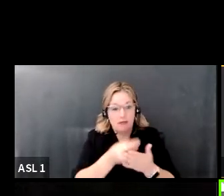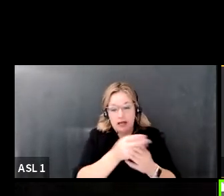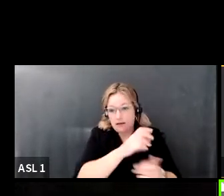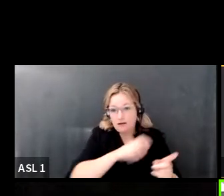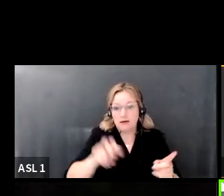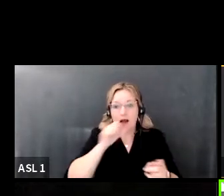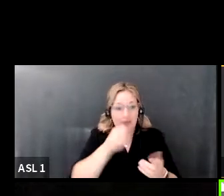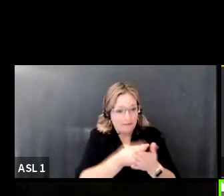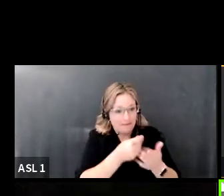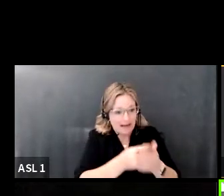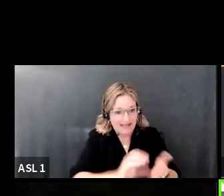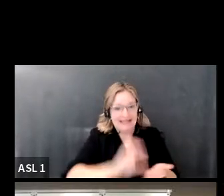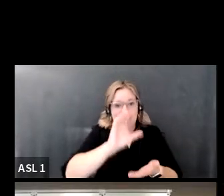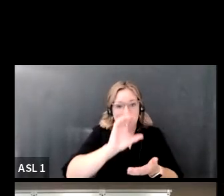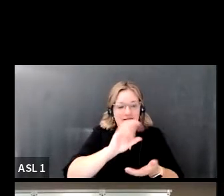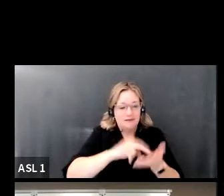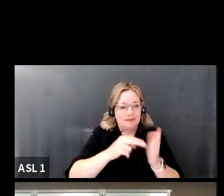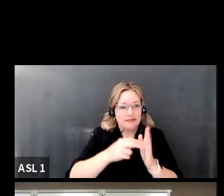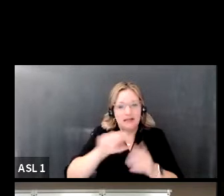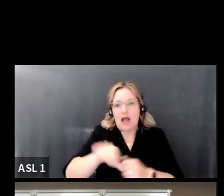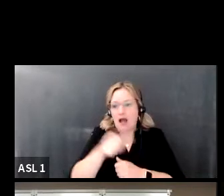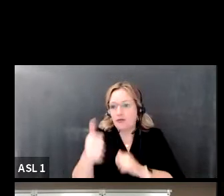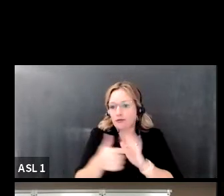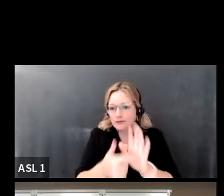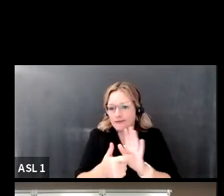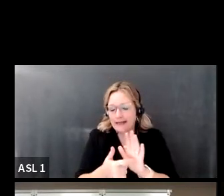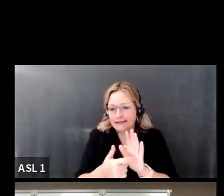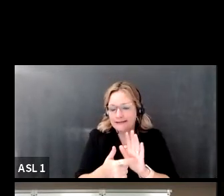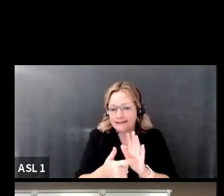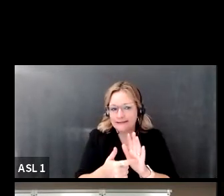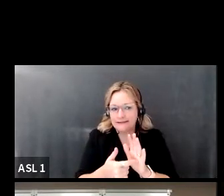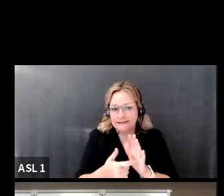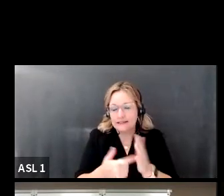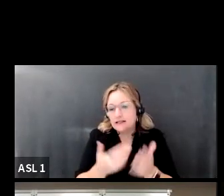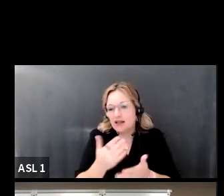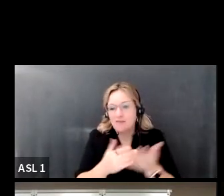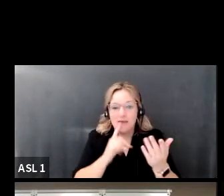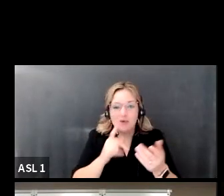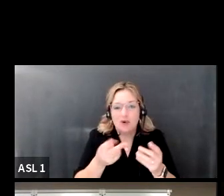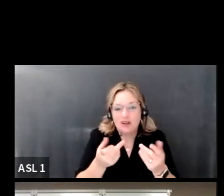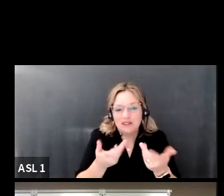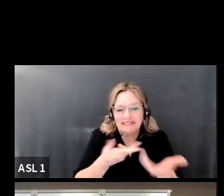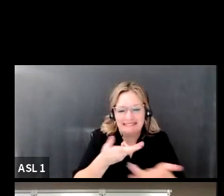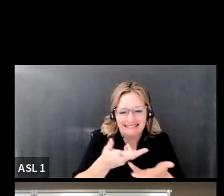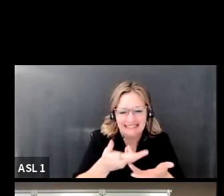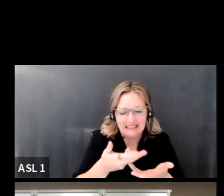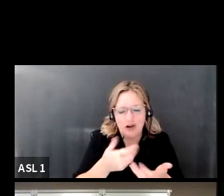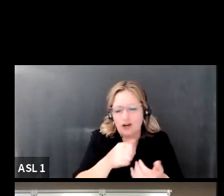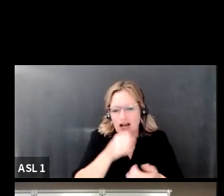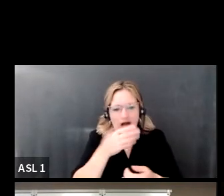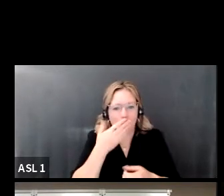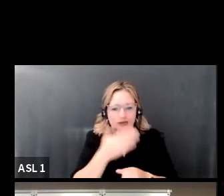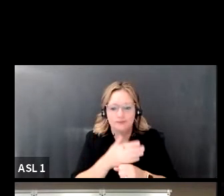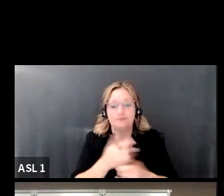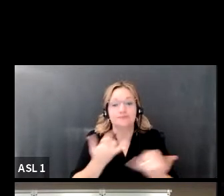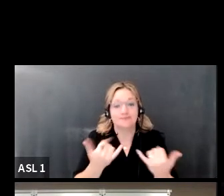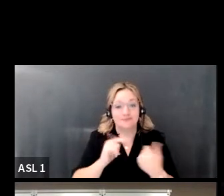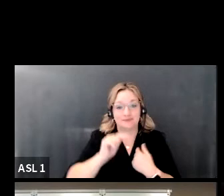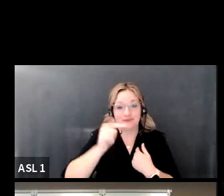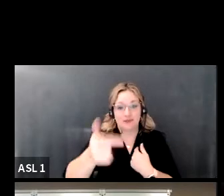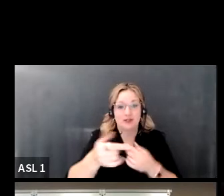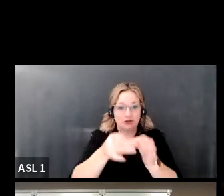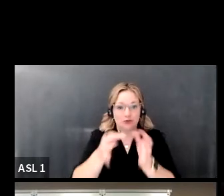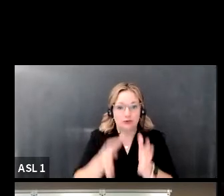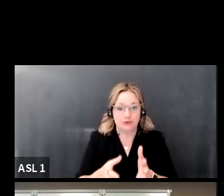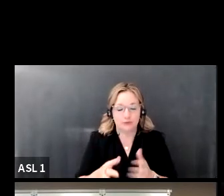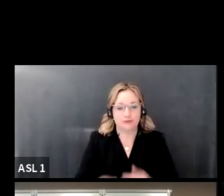the money may have to go to other demands that we're currently not meeting at all or insufficiently we also don't know and we've heard it from many delegations we